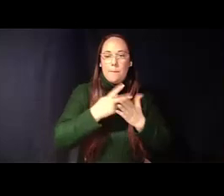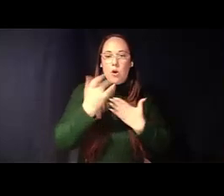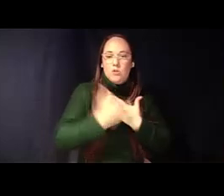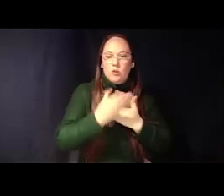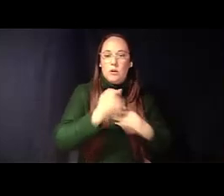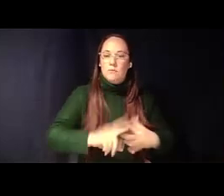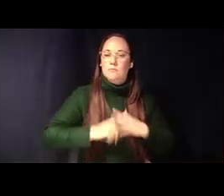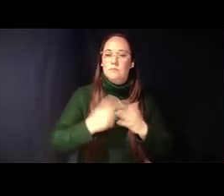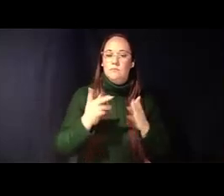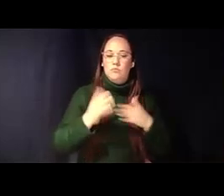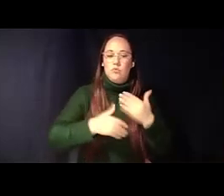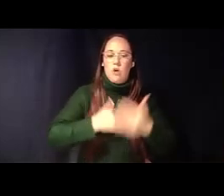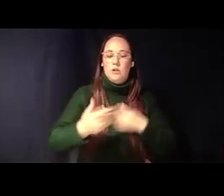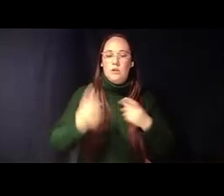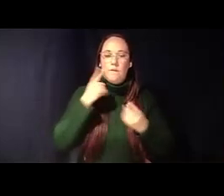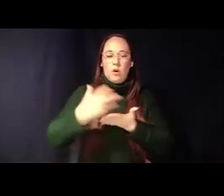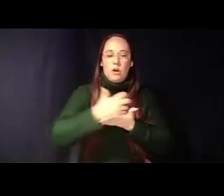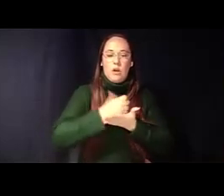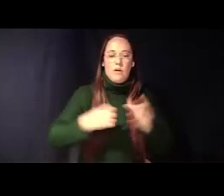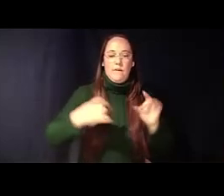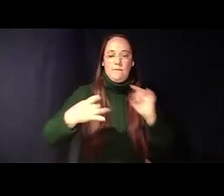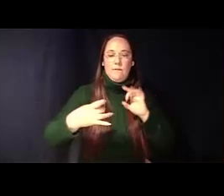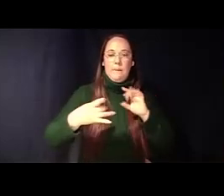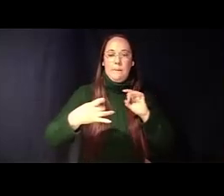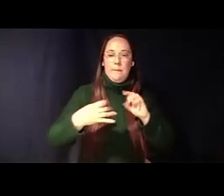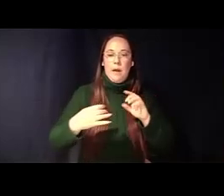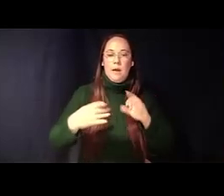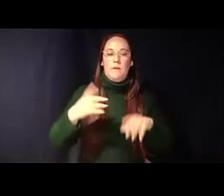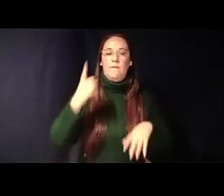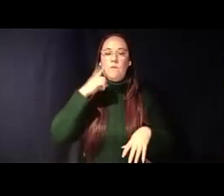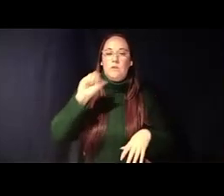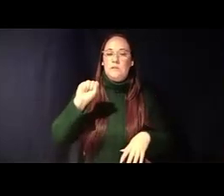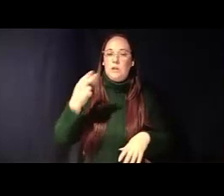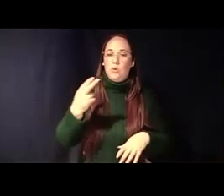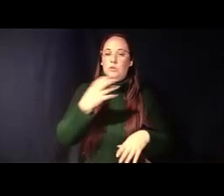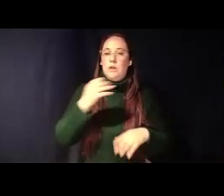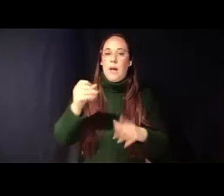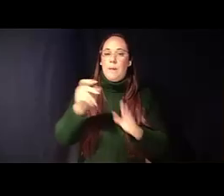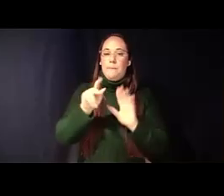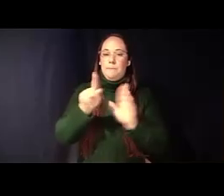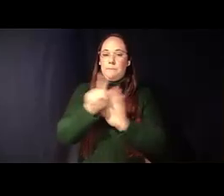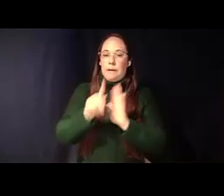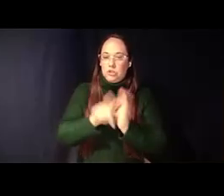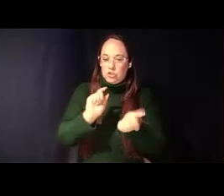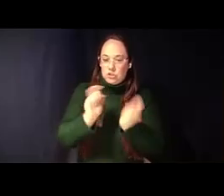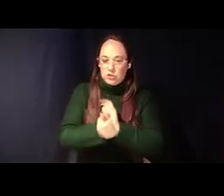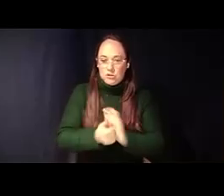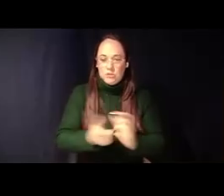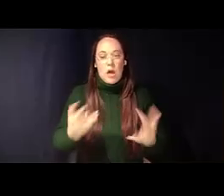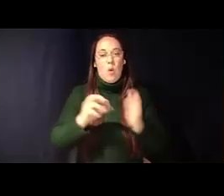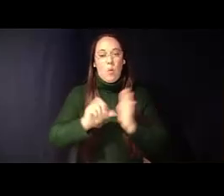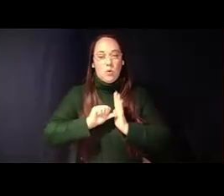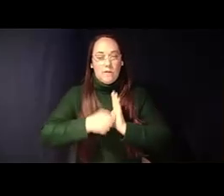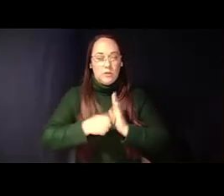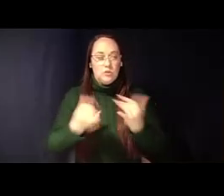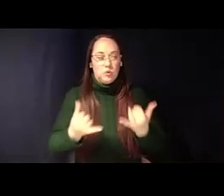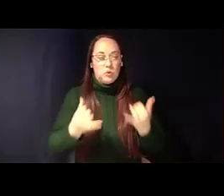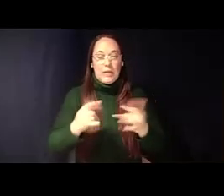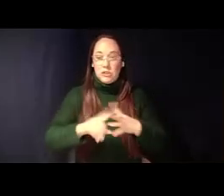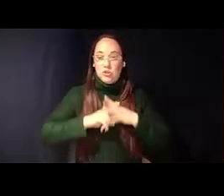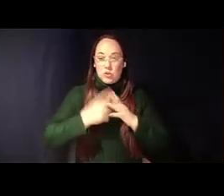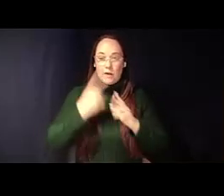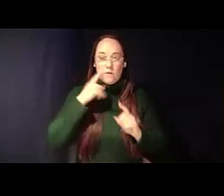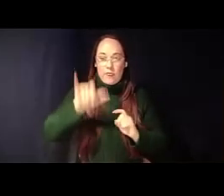analysis, and preview additional policy options being evaluated. This will be an opportunity for everyone to understand more about